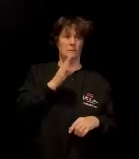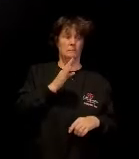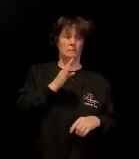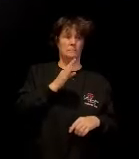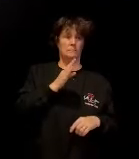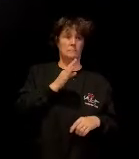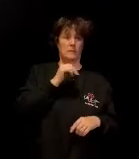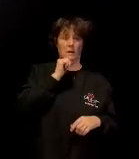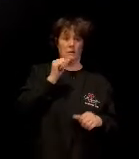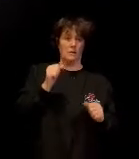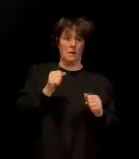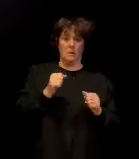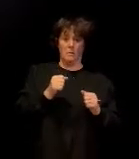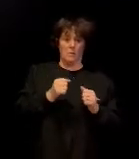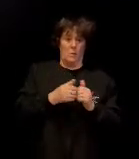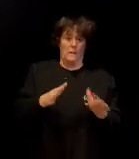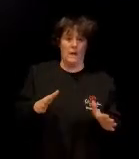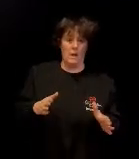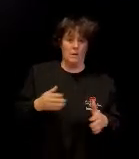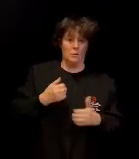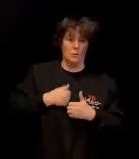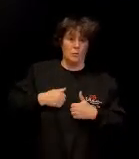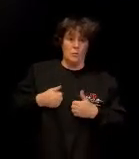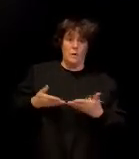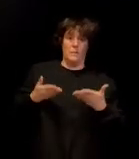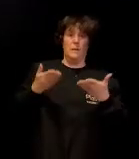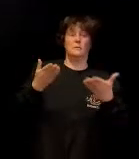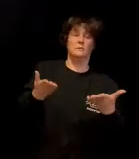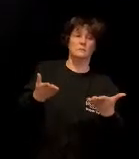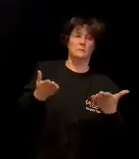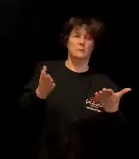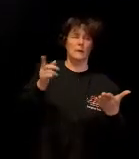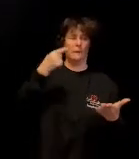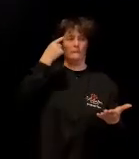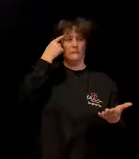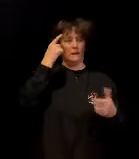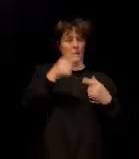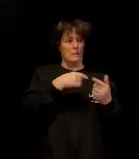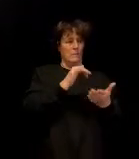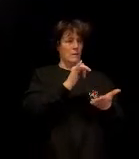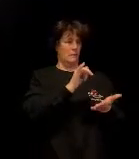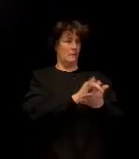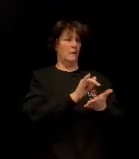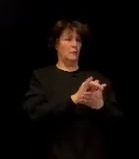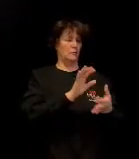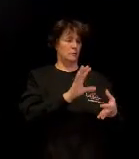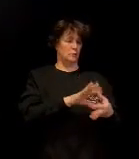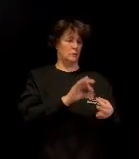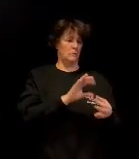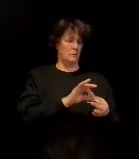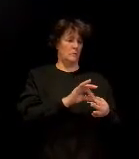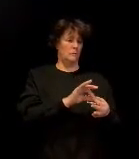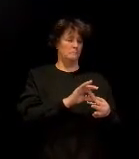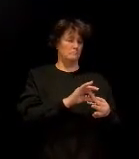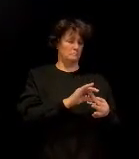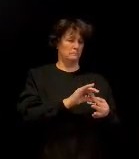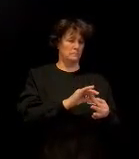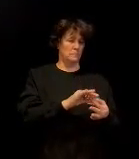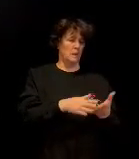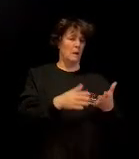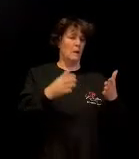repentance." How many of you have heard that scripture before? I think about that scripture a lot,